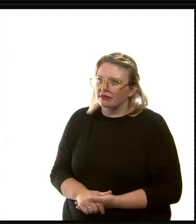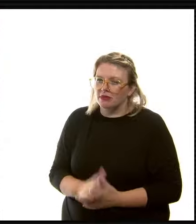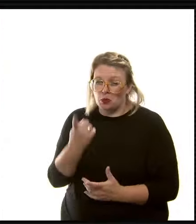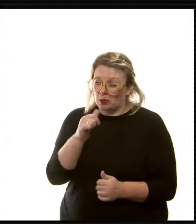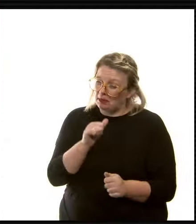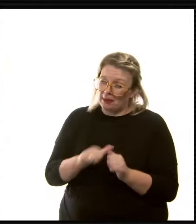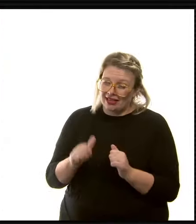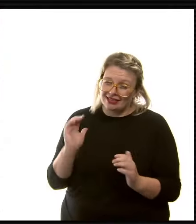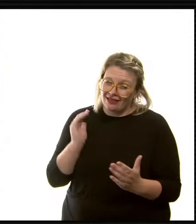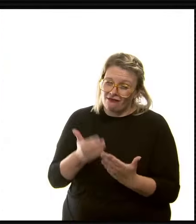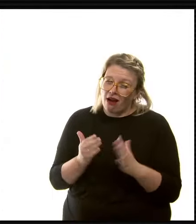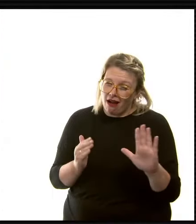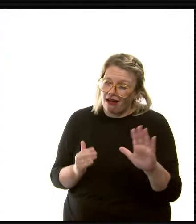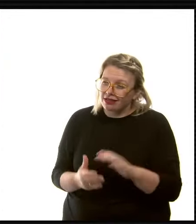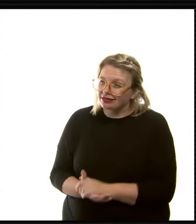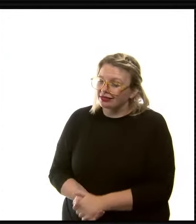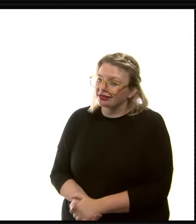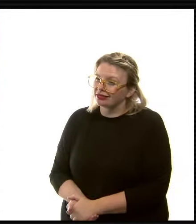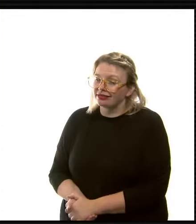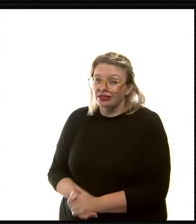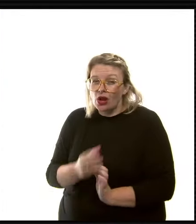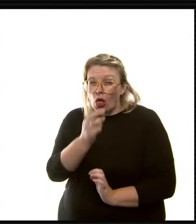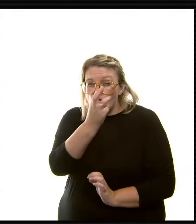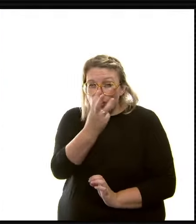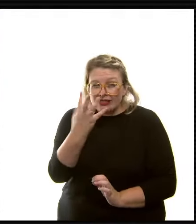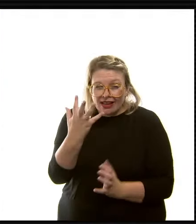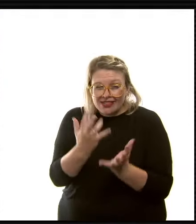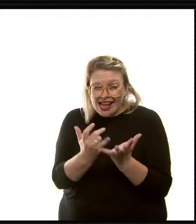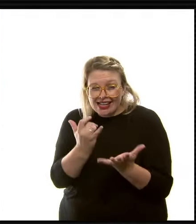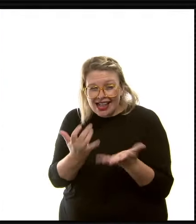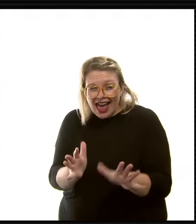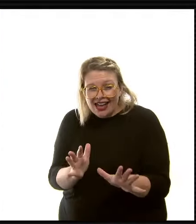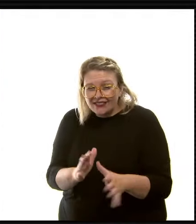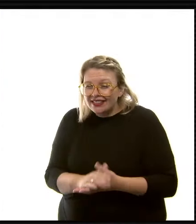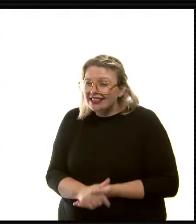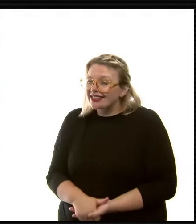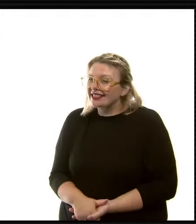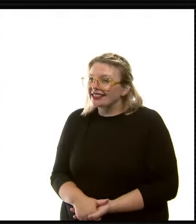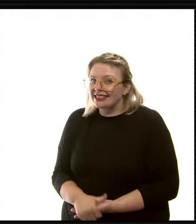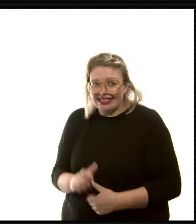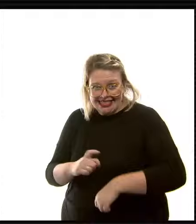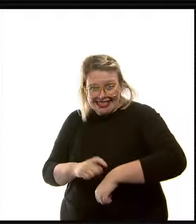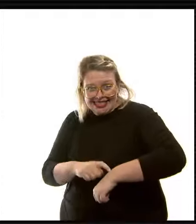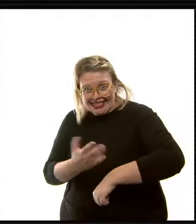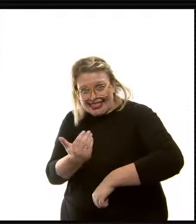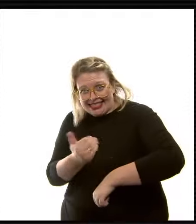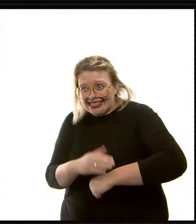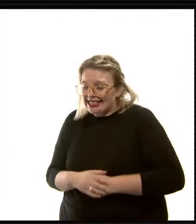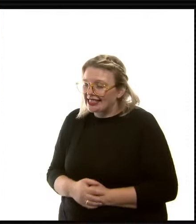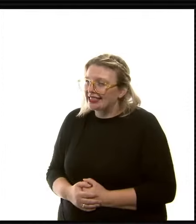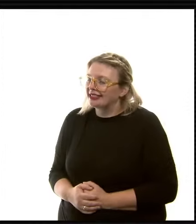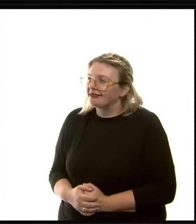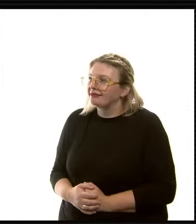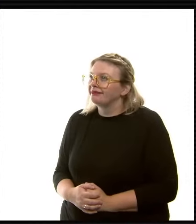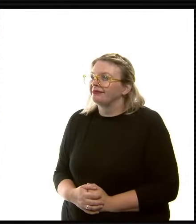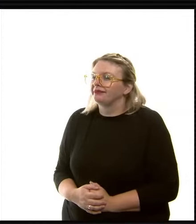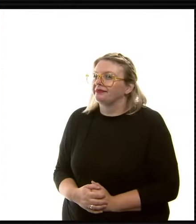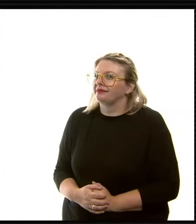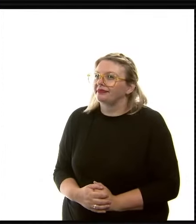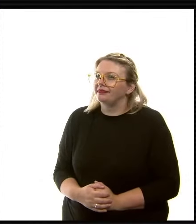sets in 35 seconds. Lego 35 seconds. Come on. Okay, here we go. Time is ticking.